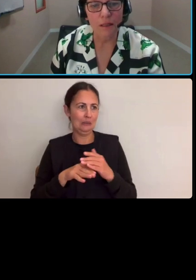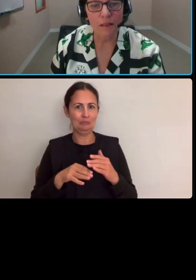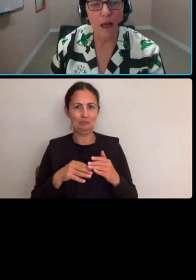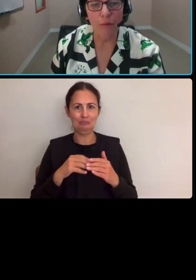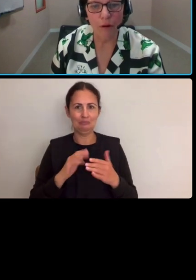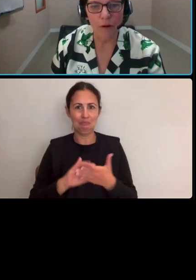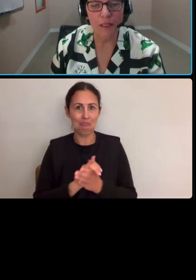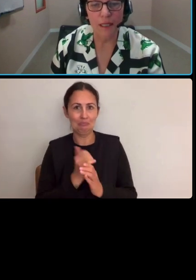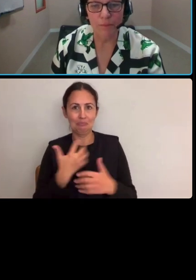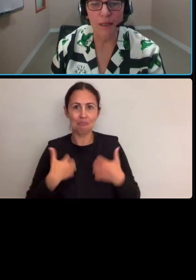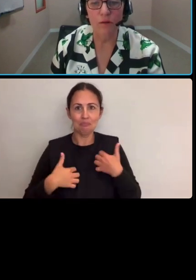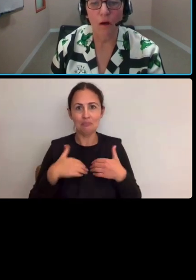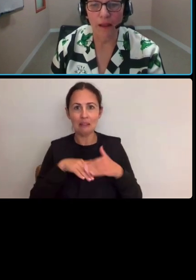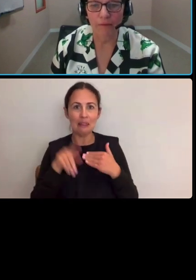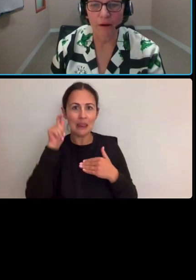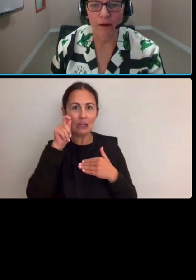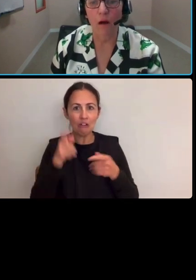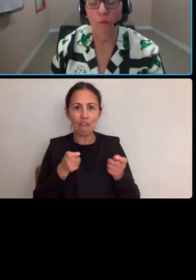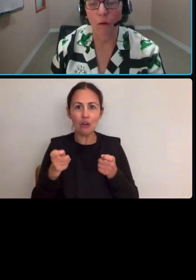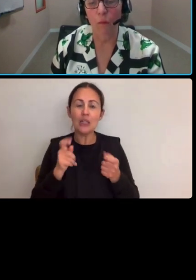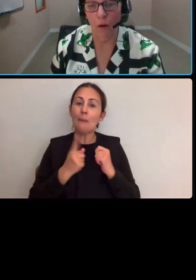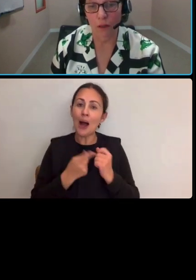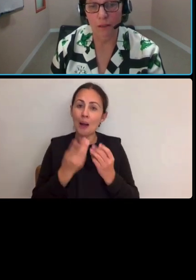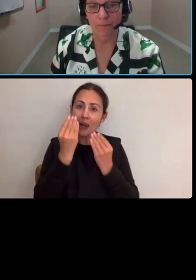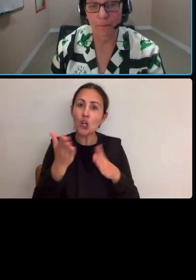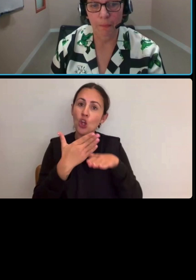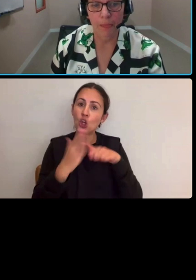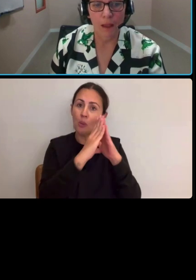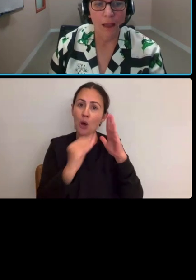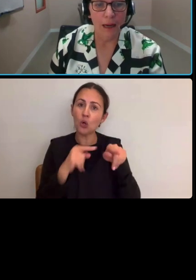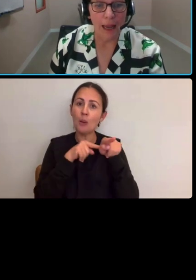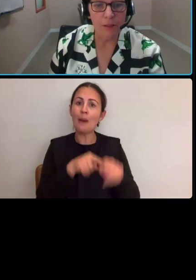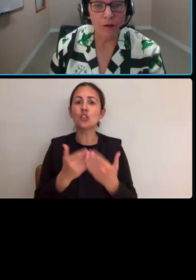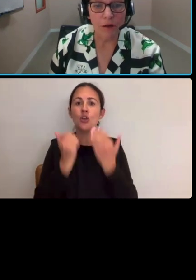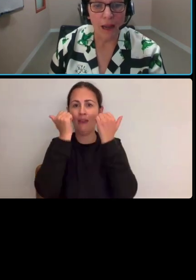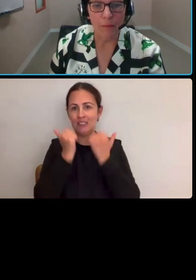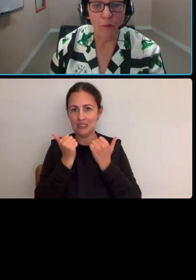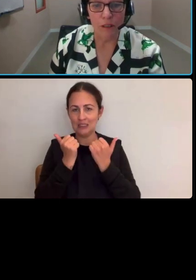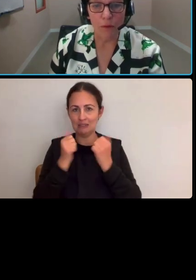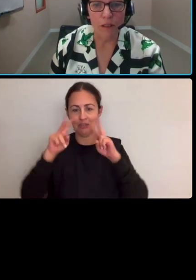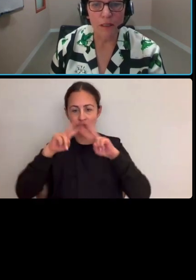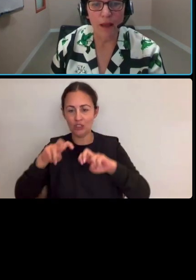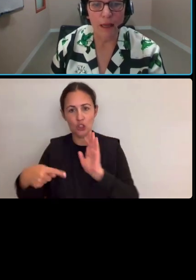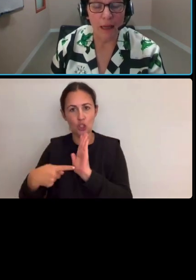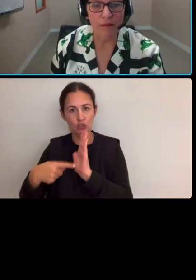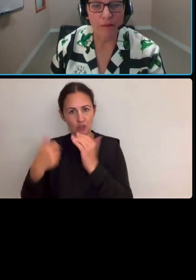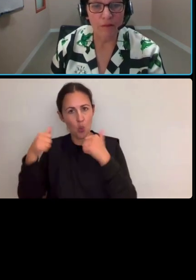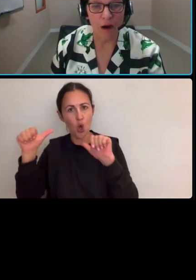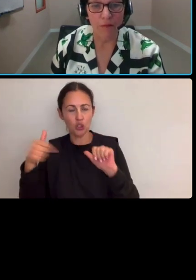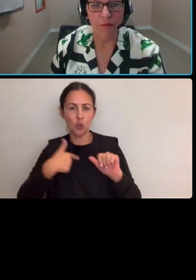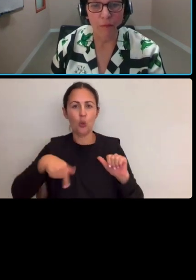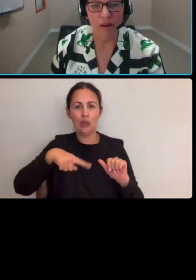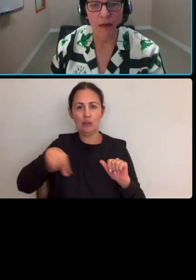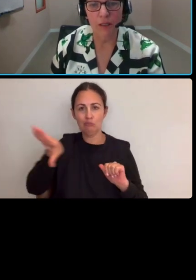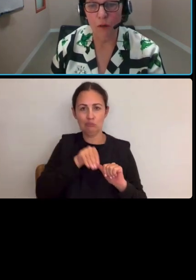to know that this approach is based on evidence of what works. It aims to create a more responsive and collaborative